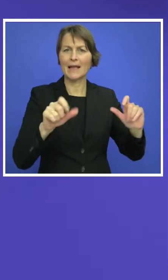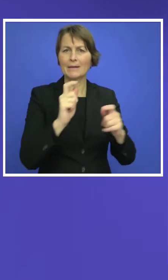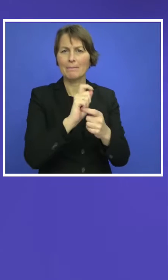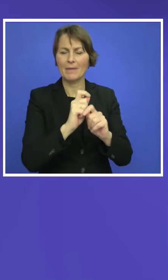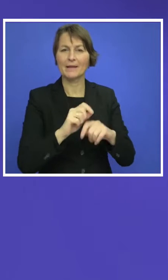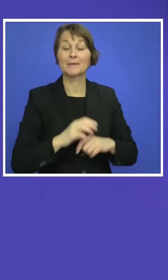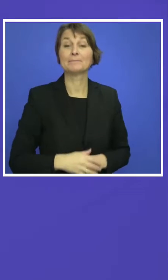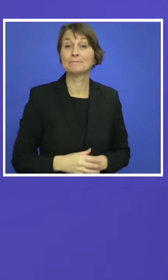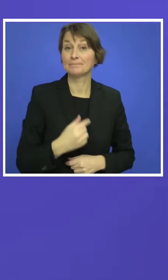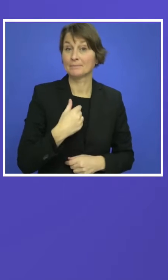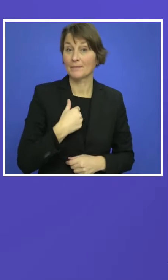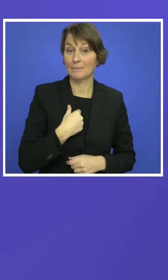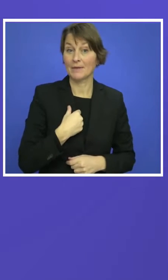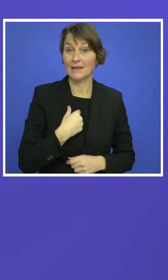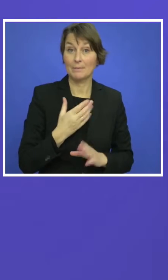share Julia's